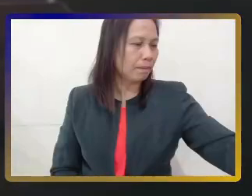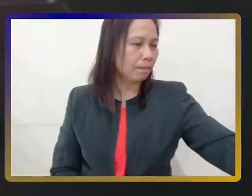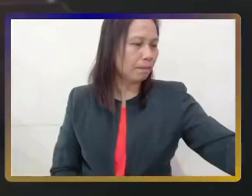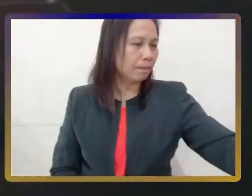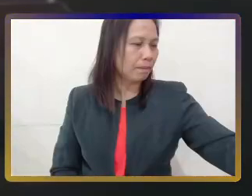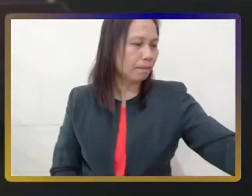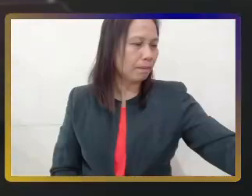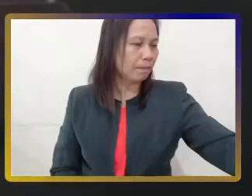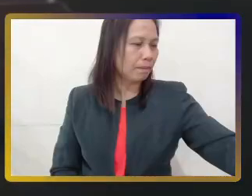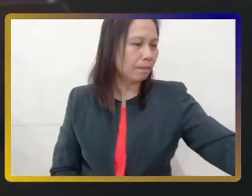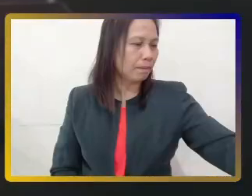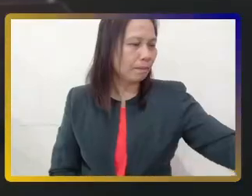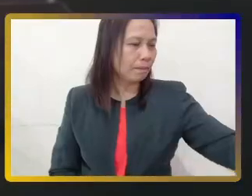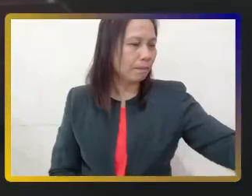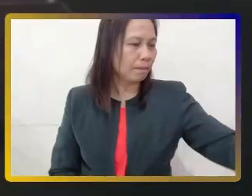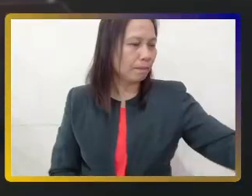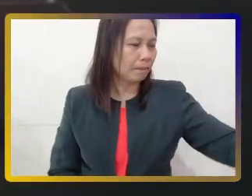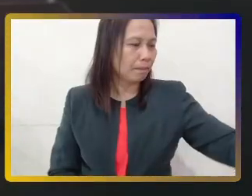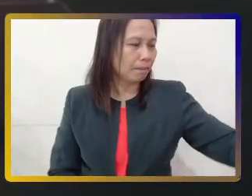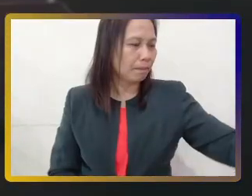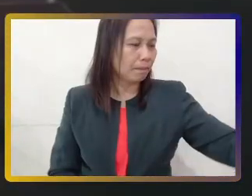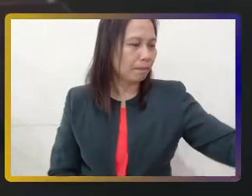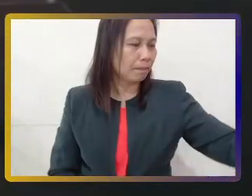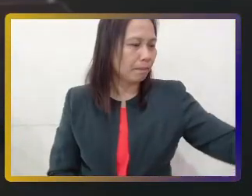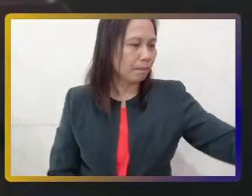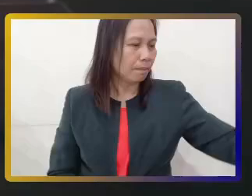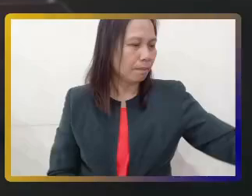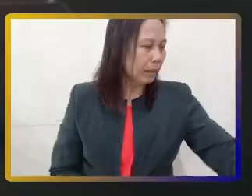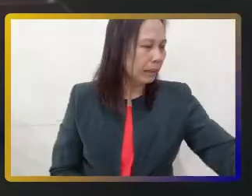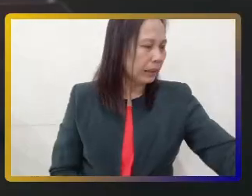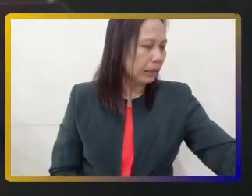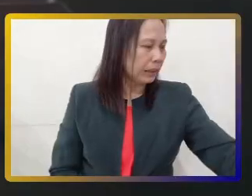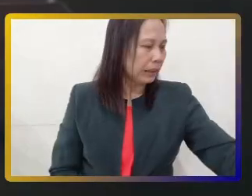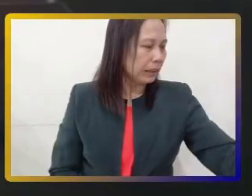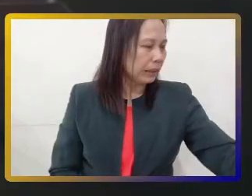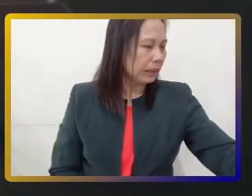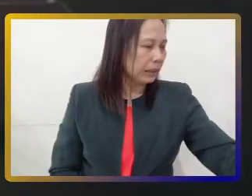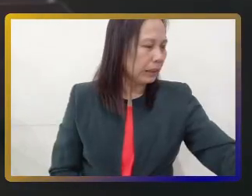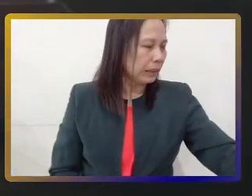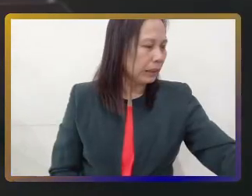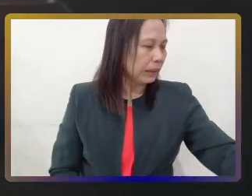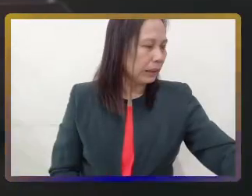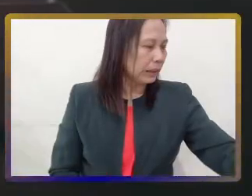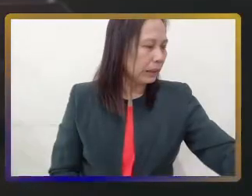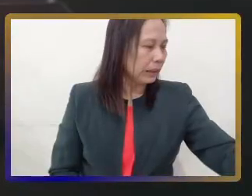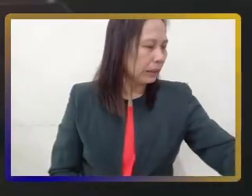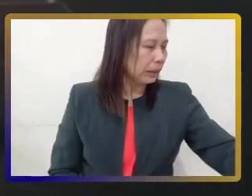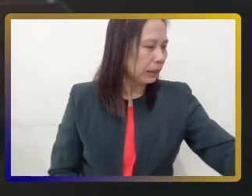them re the commandment of God that